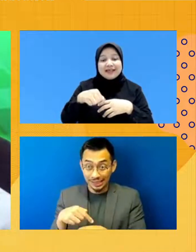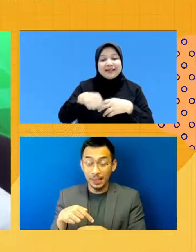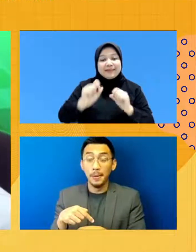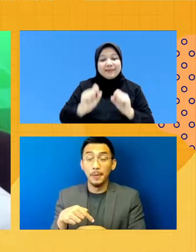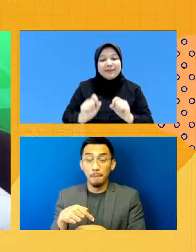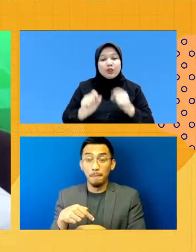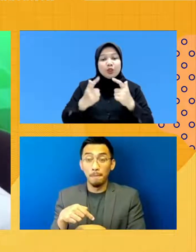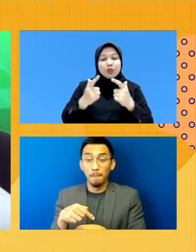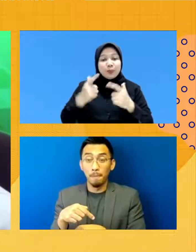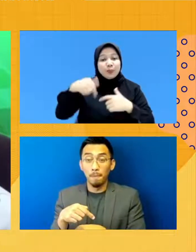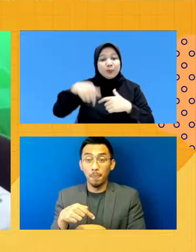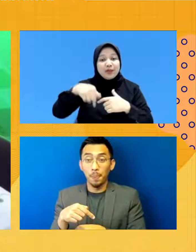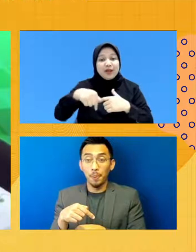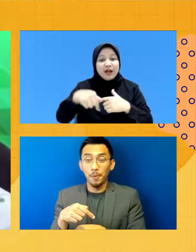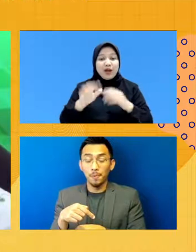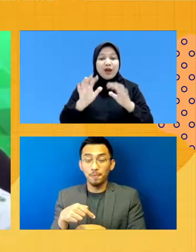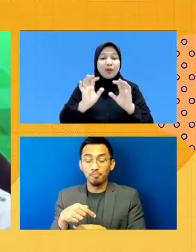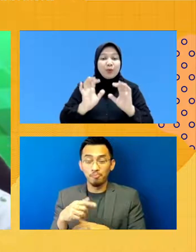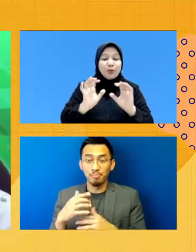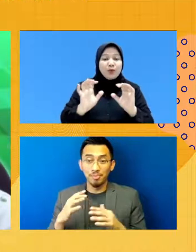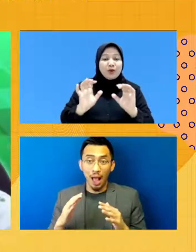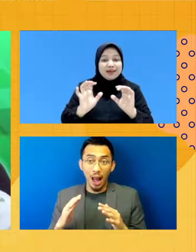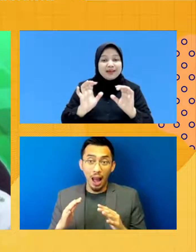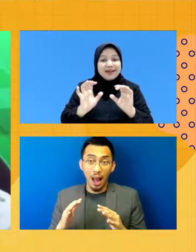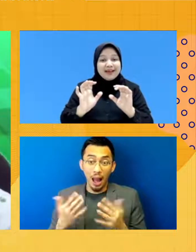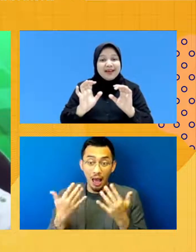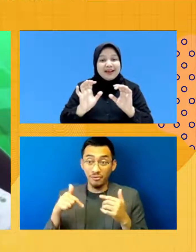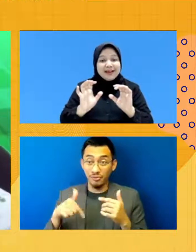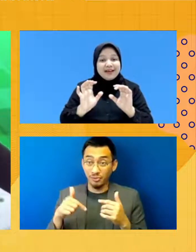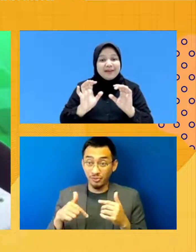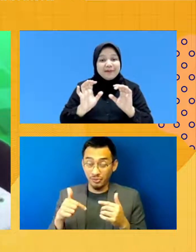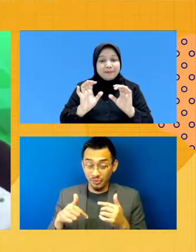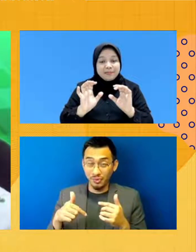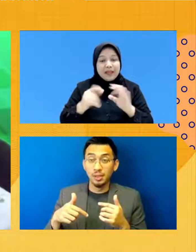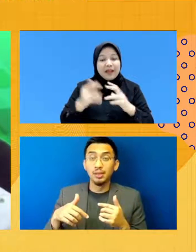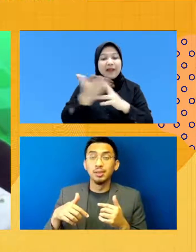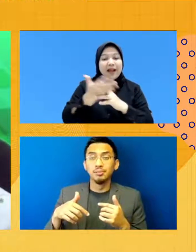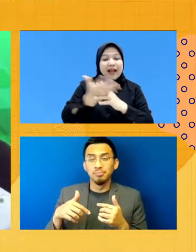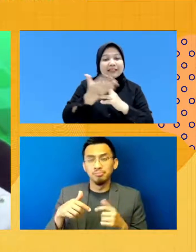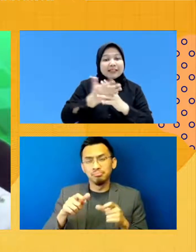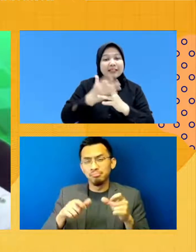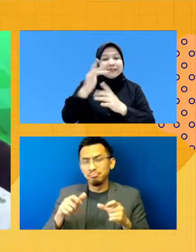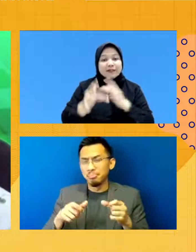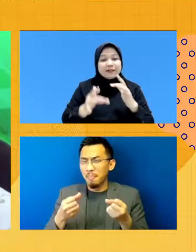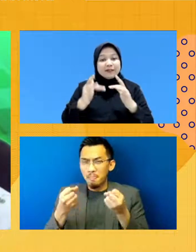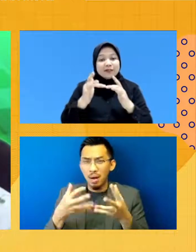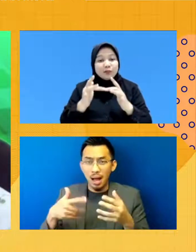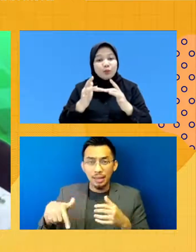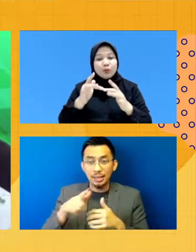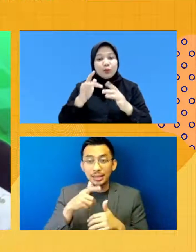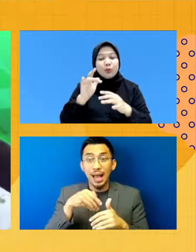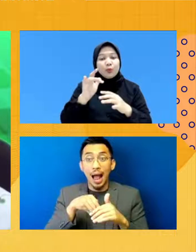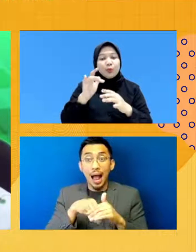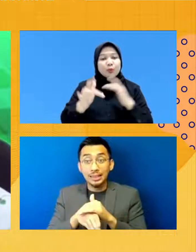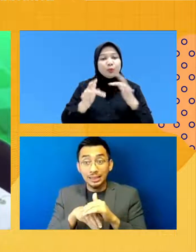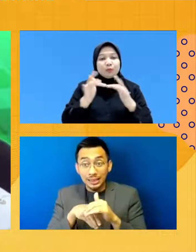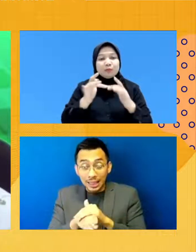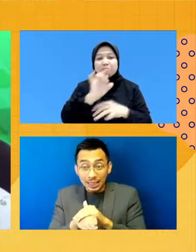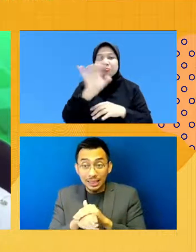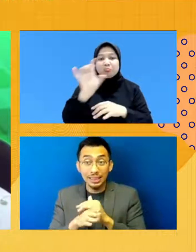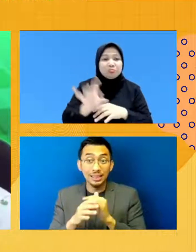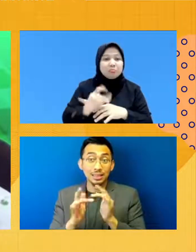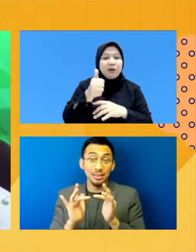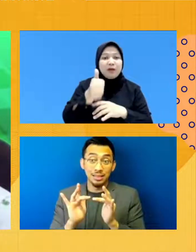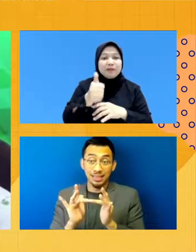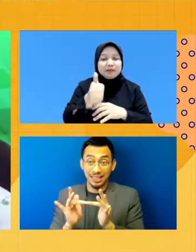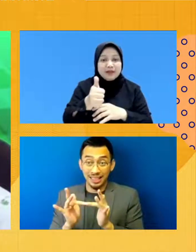YouTube videos and Instagram and TikTok. And I know the TikTok is really famous these days. The TikToks, I think the